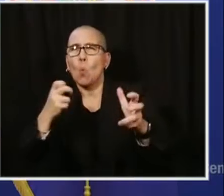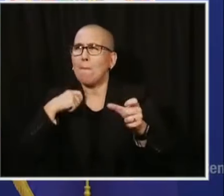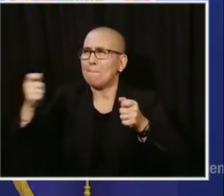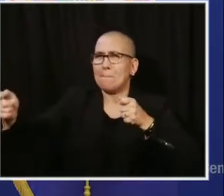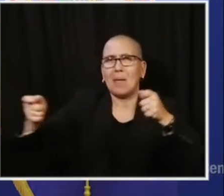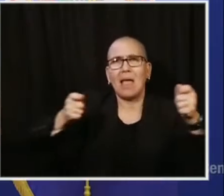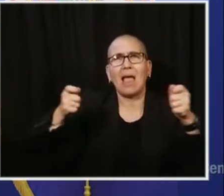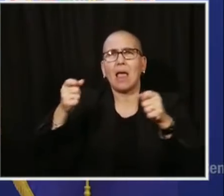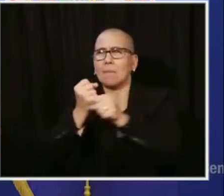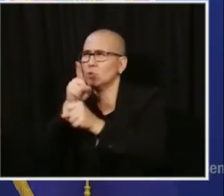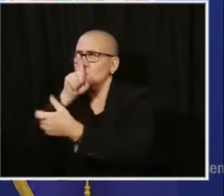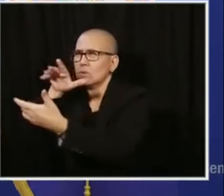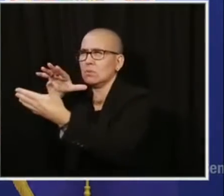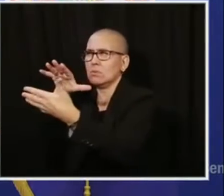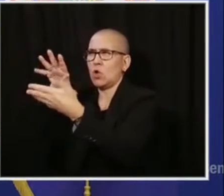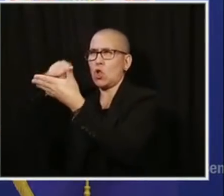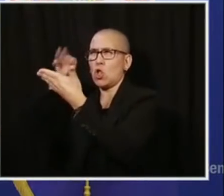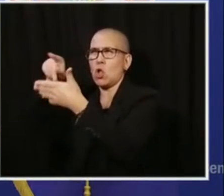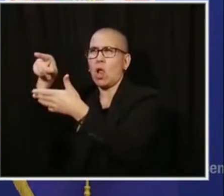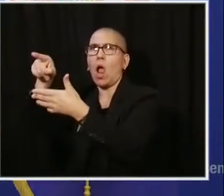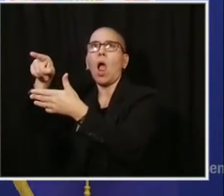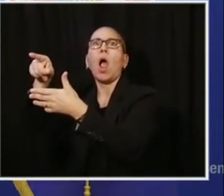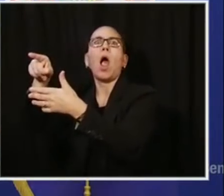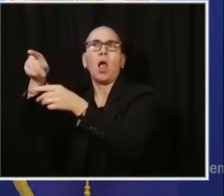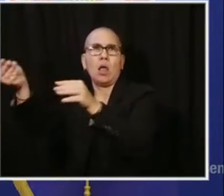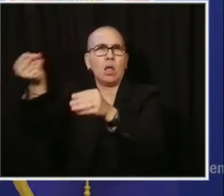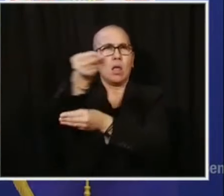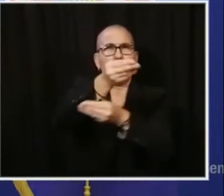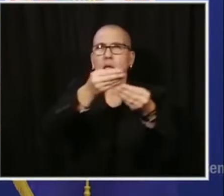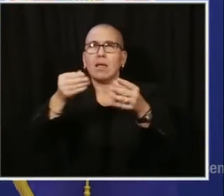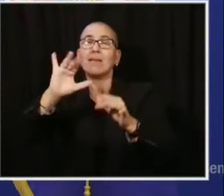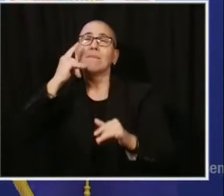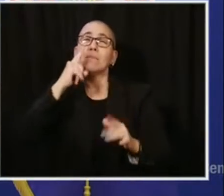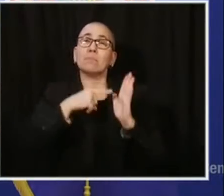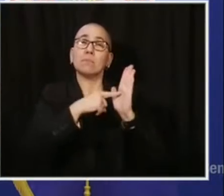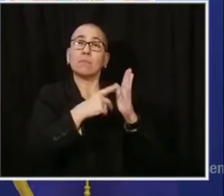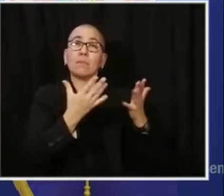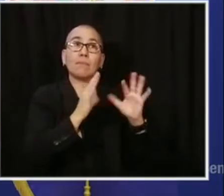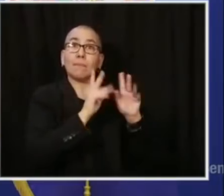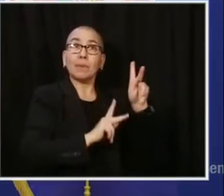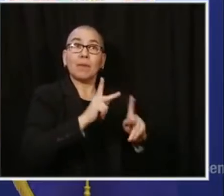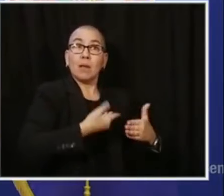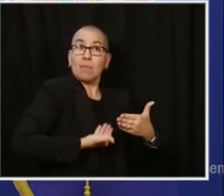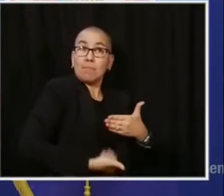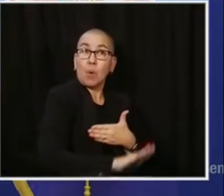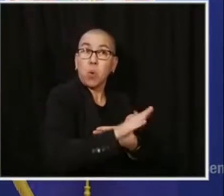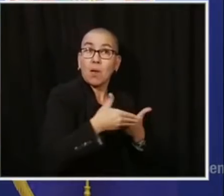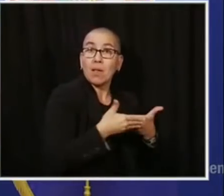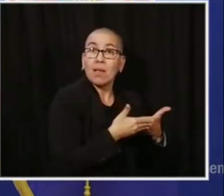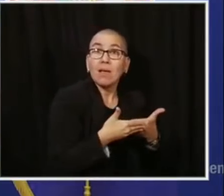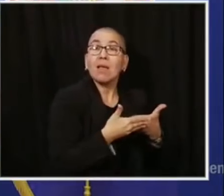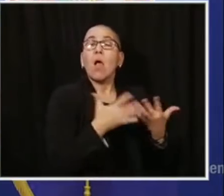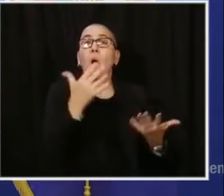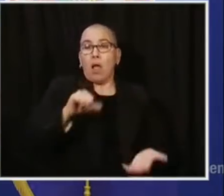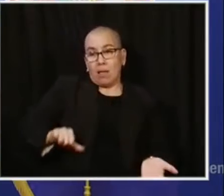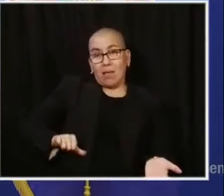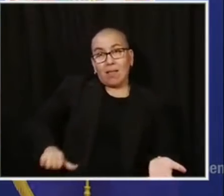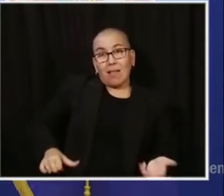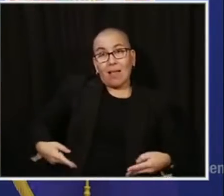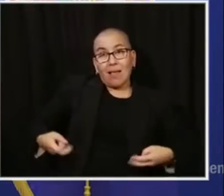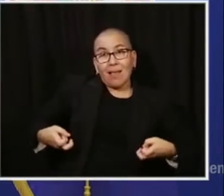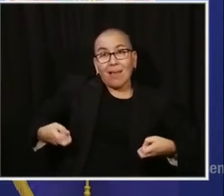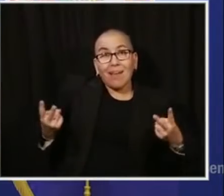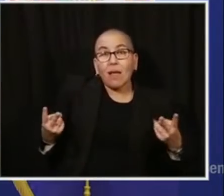whether people have the flu, they're in to give birth, they're having appendicitis, or God forbid we have an auto accident, we're able to handle